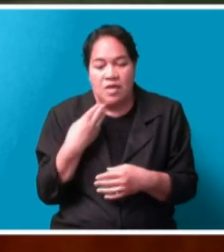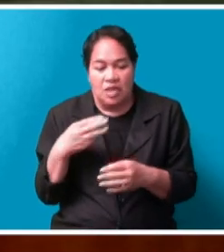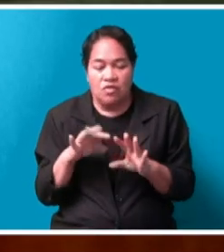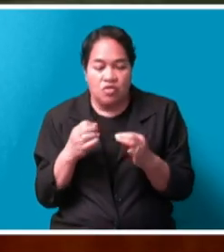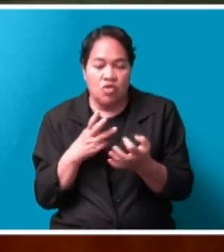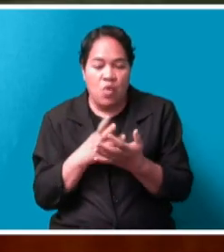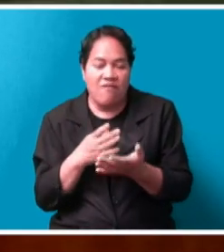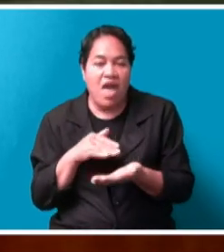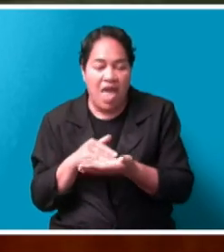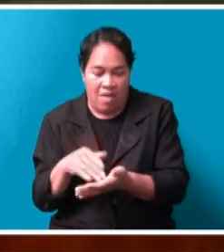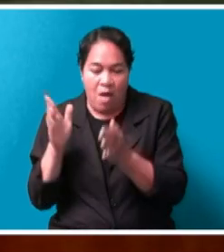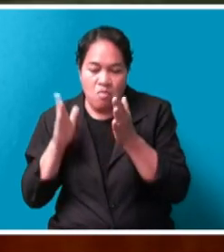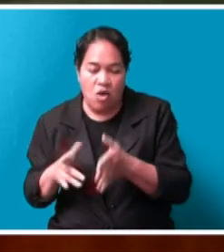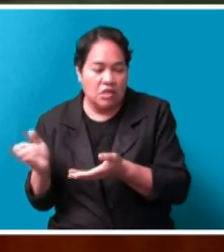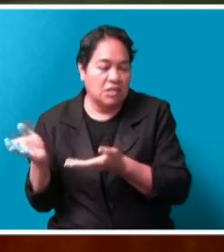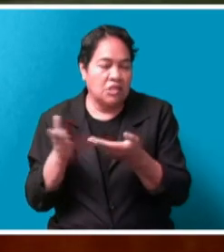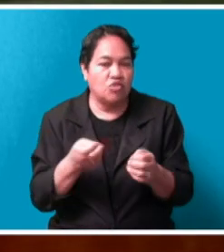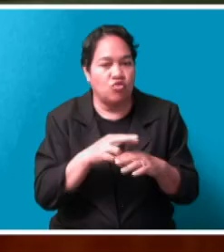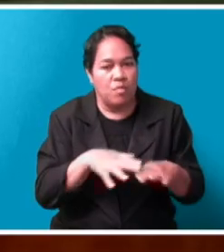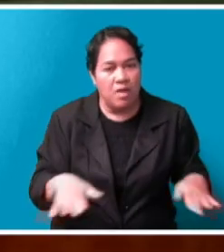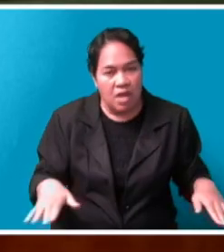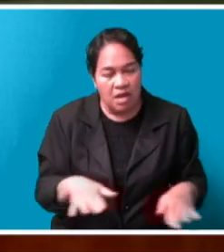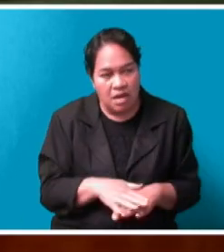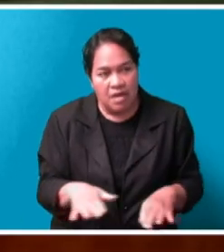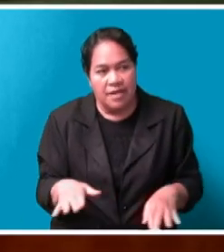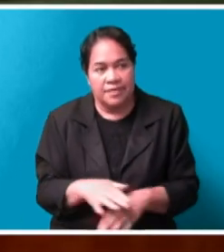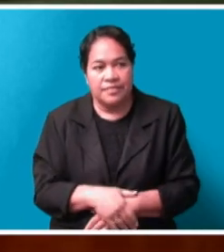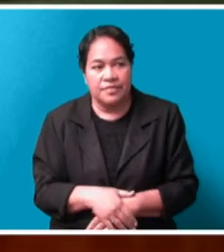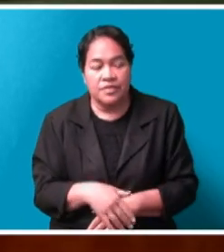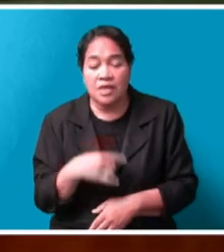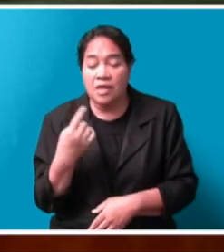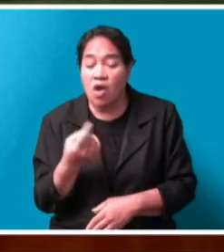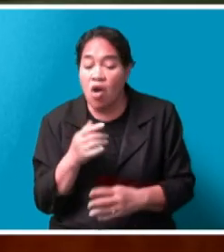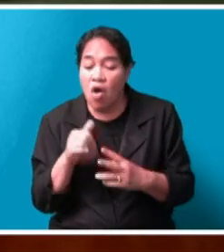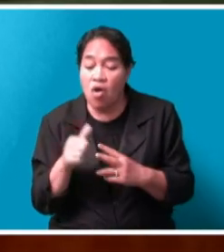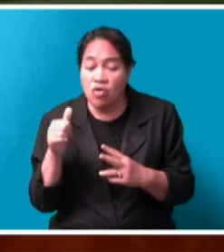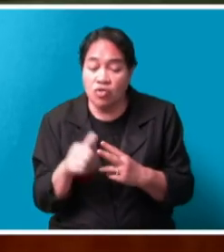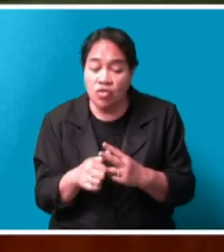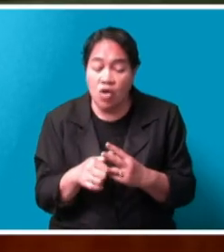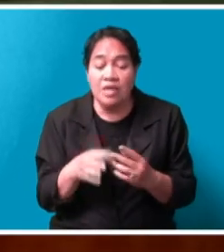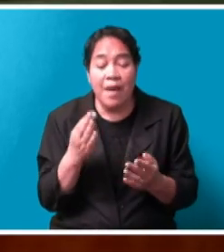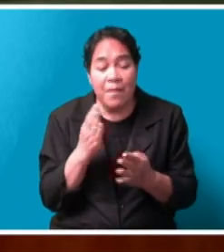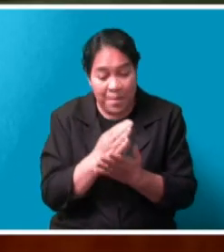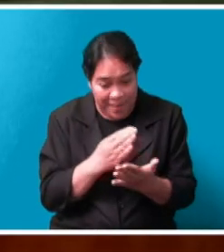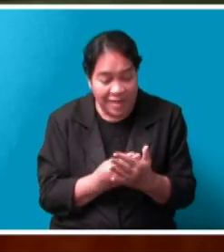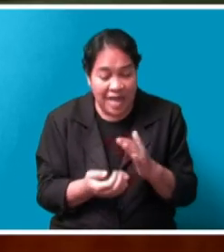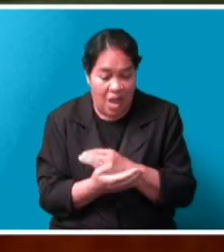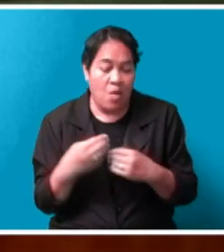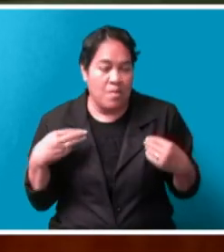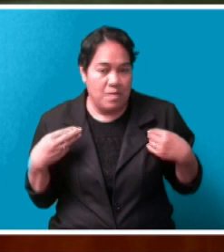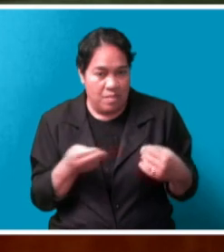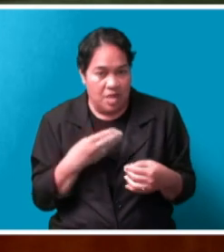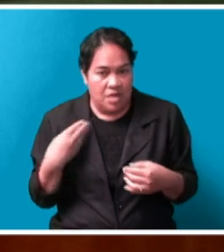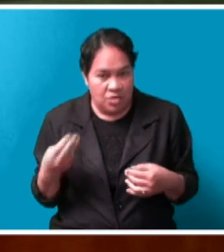has been seamlessly accommodated within our state structure. Immediate fire relief is directly budgeted under our ministry through the assistance to